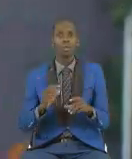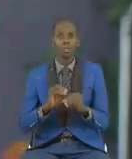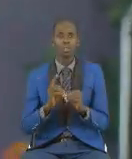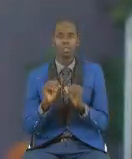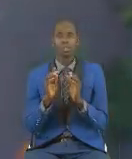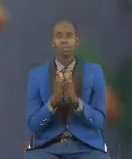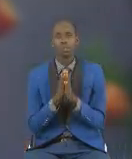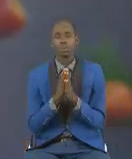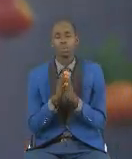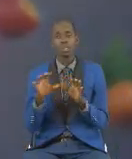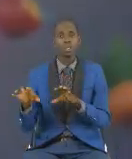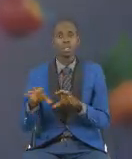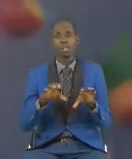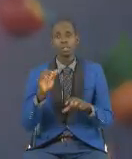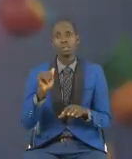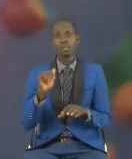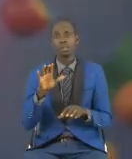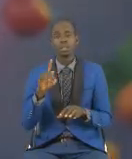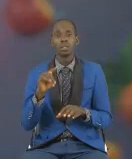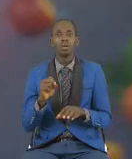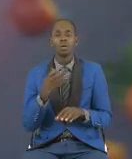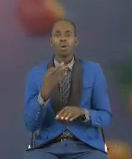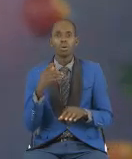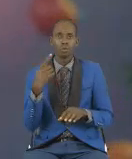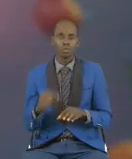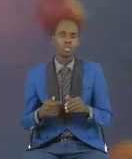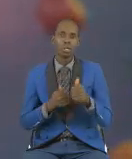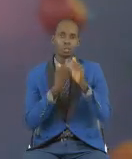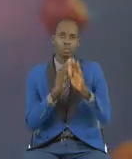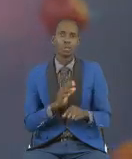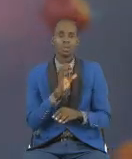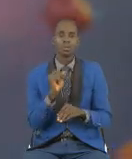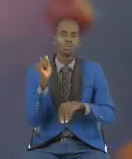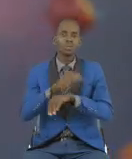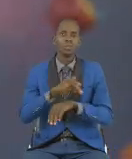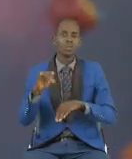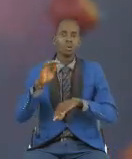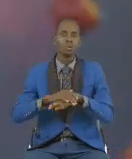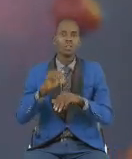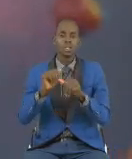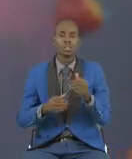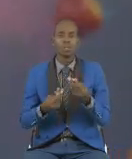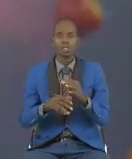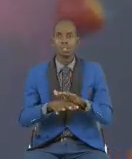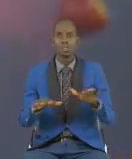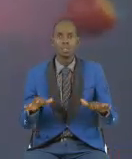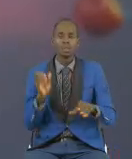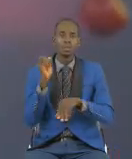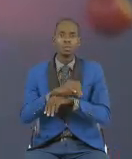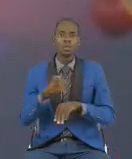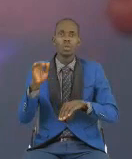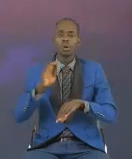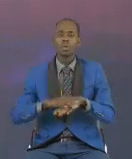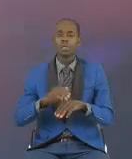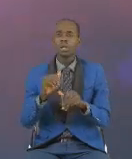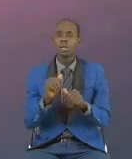Apostles. In the authority of the word prevailing on every life, prevailing on every individual